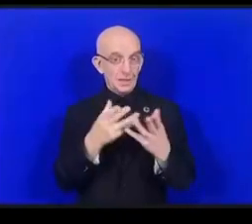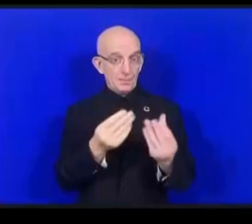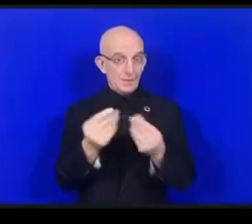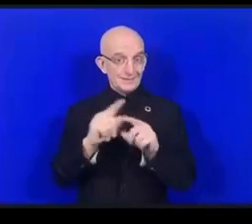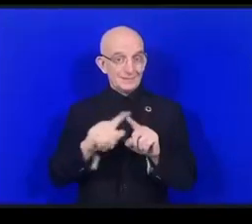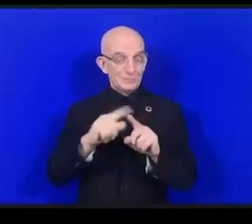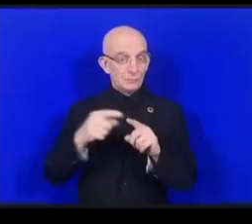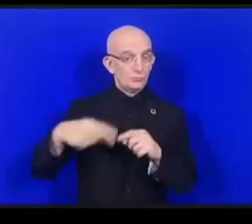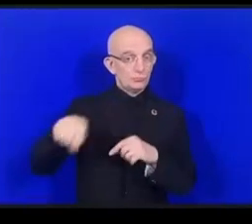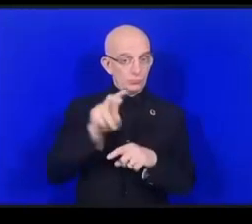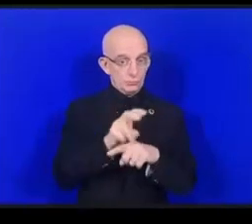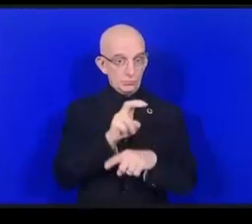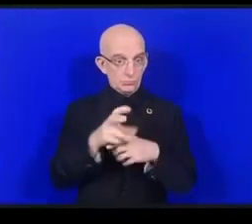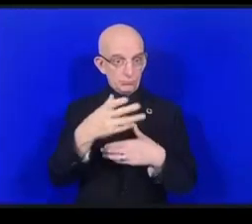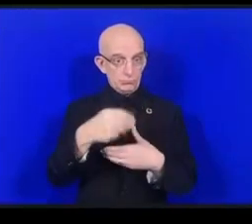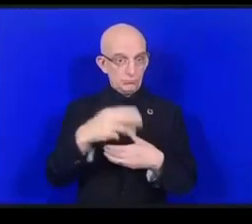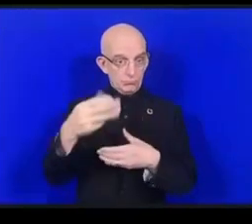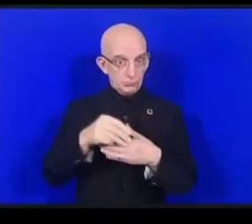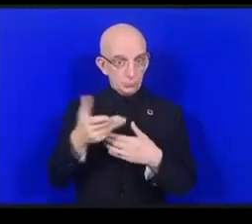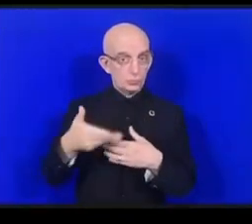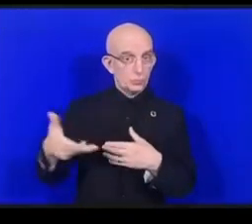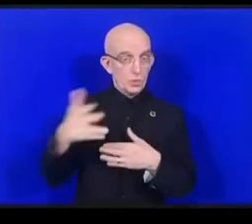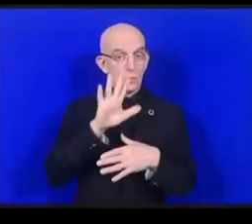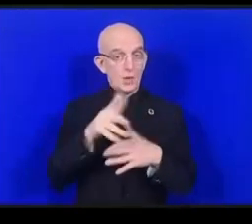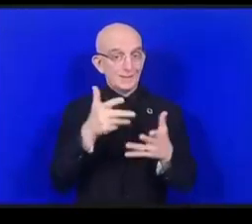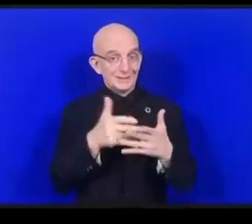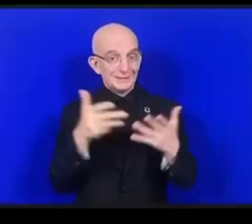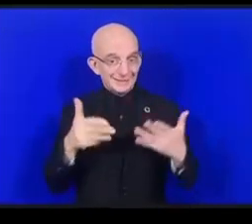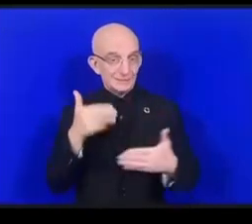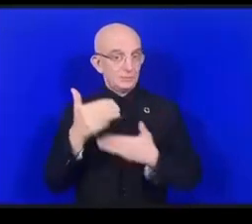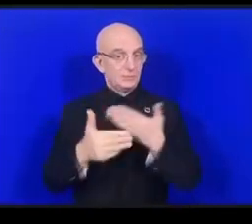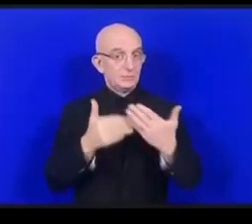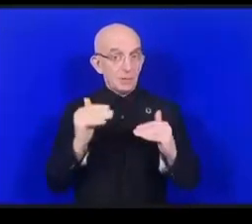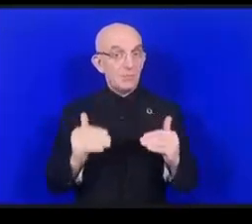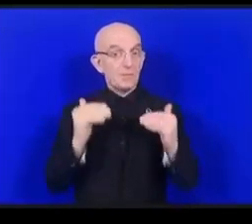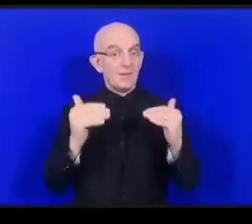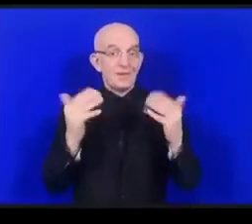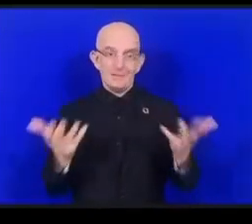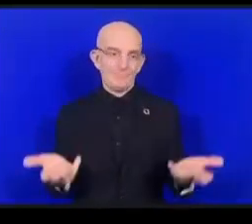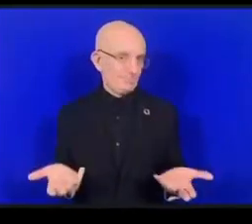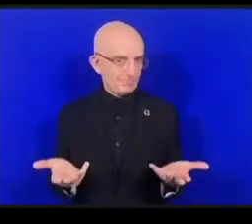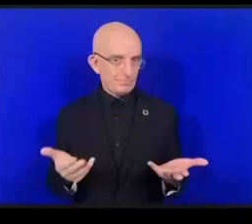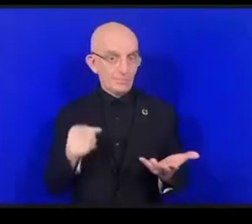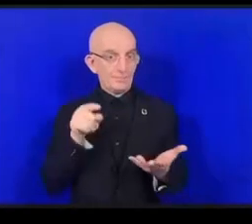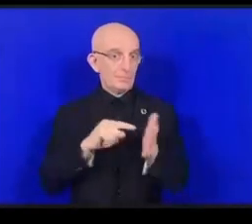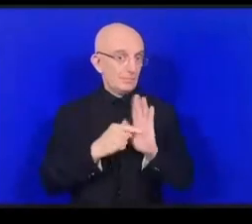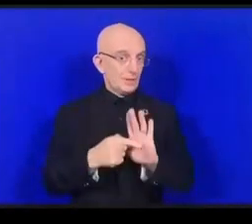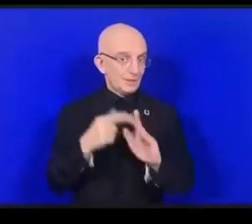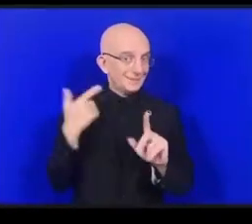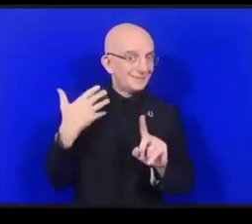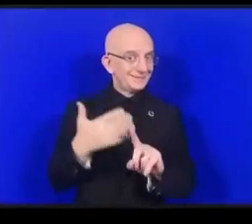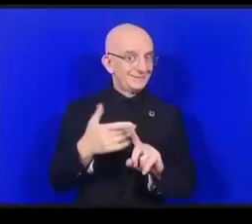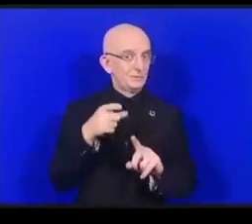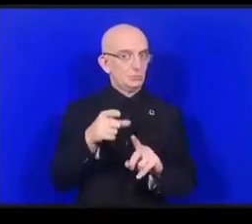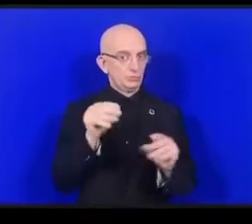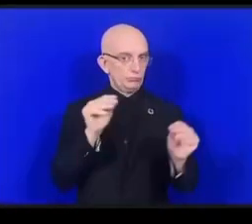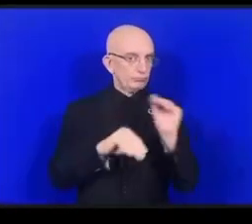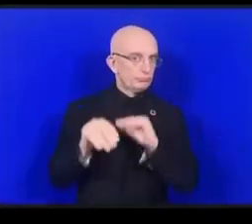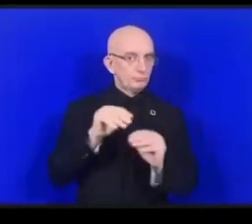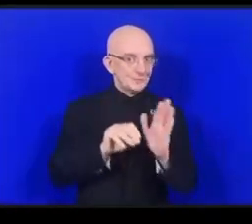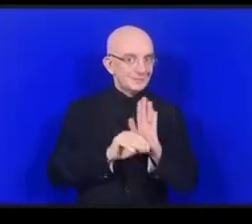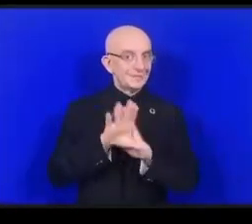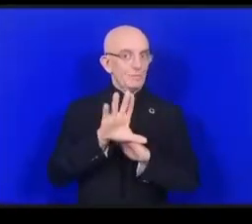developing. So that's the kind of thing where we can really make sure we involve all relevant stakeholders. Final point, you may